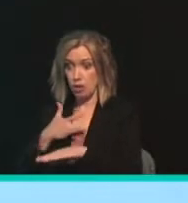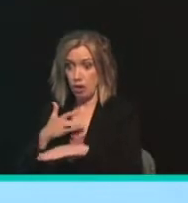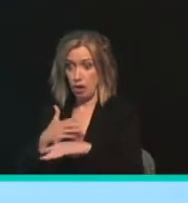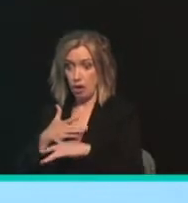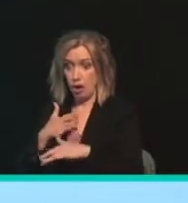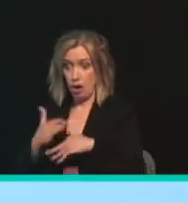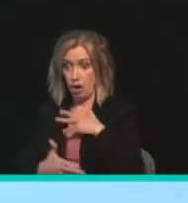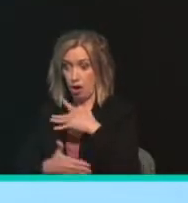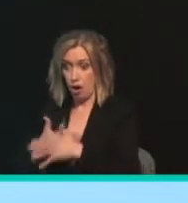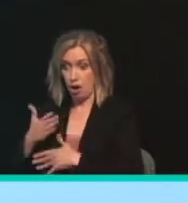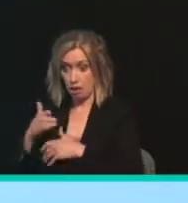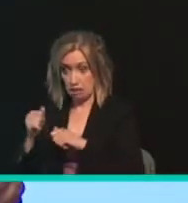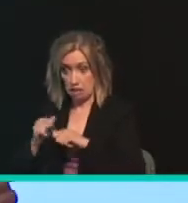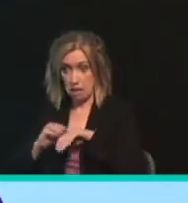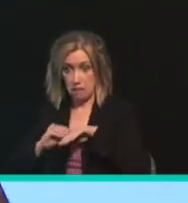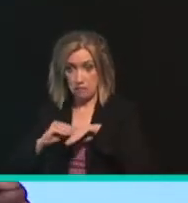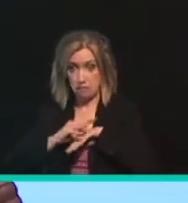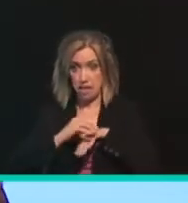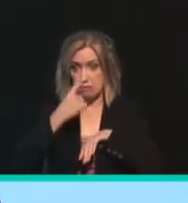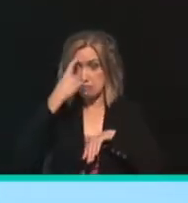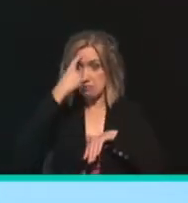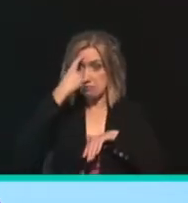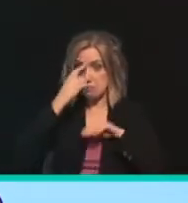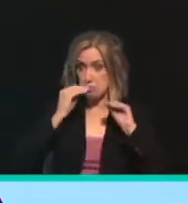cognitive function? Would a more